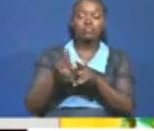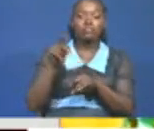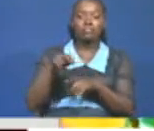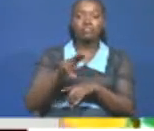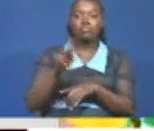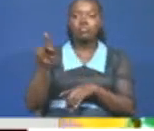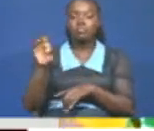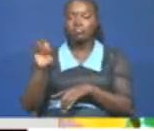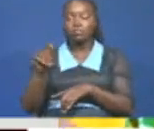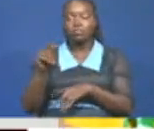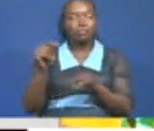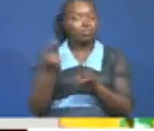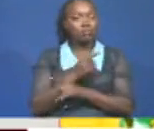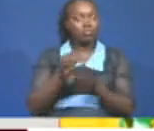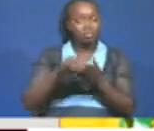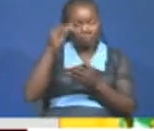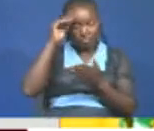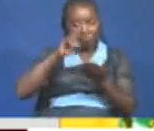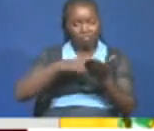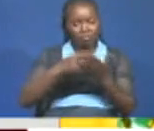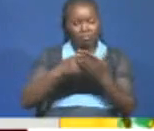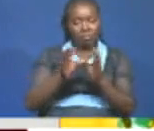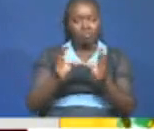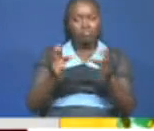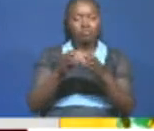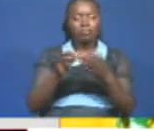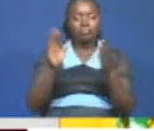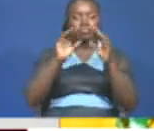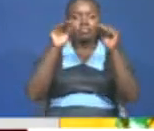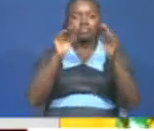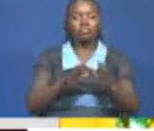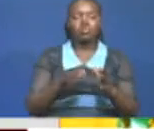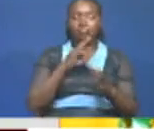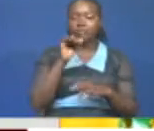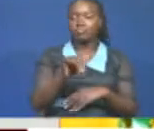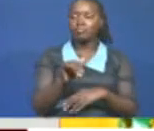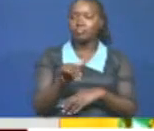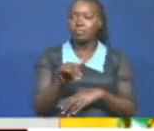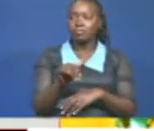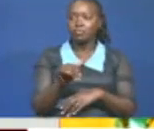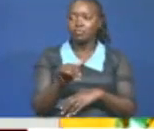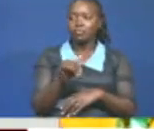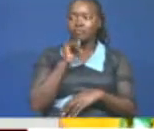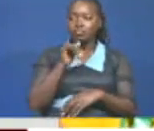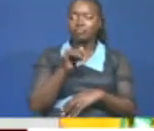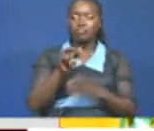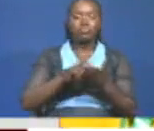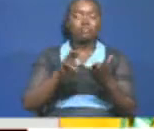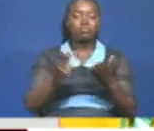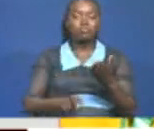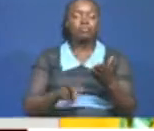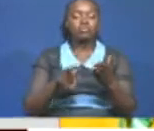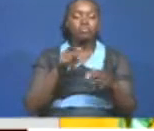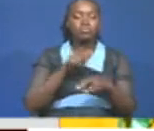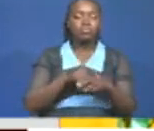resources, more classrooms, more teachers, so that at least we are not disadvantaged when it